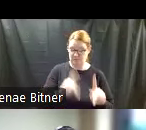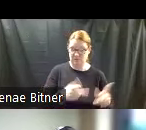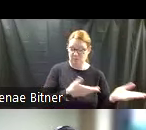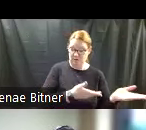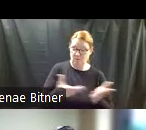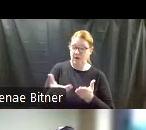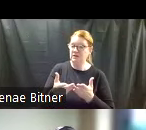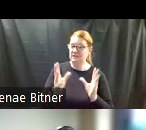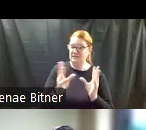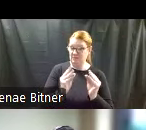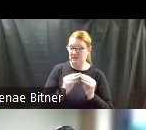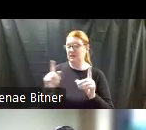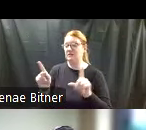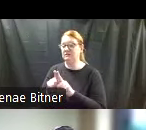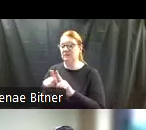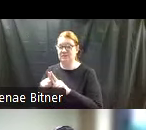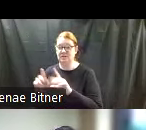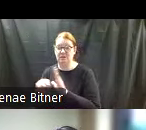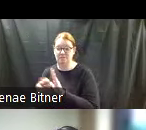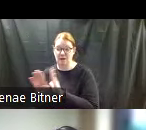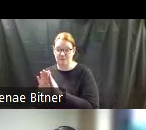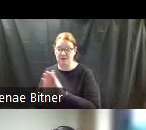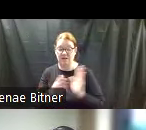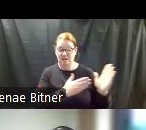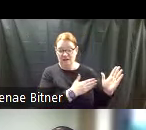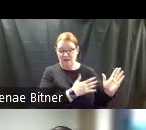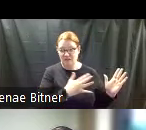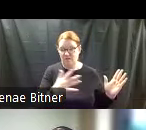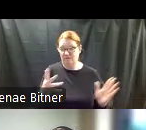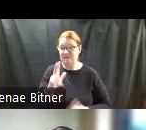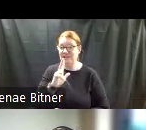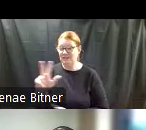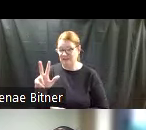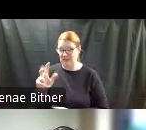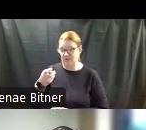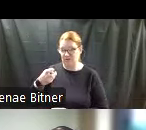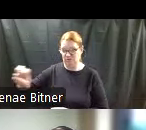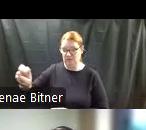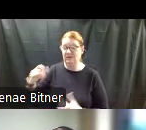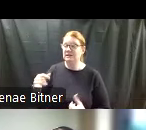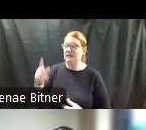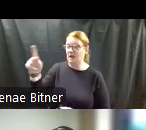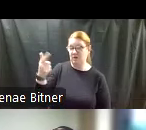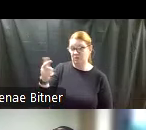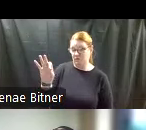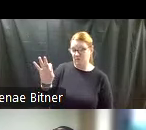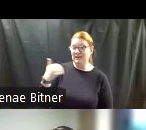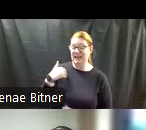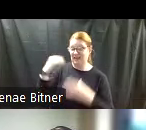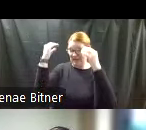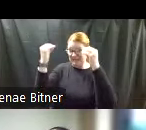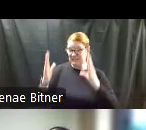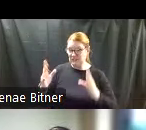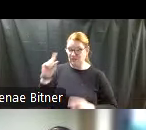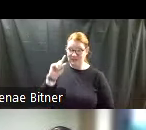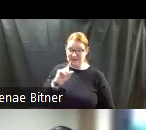meetings, we took Denise with us all the way up to that 3-year transition. In Grand Forks, we do have a teacher of the deaf that is